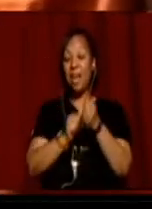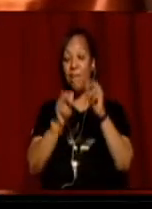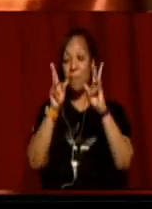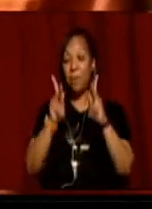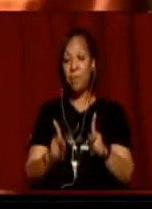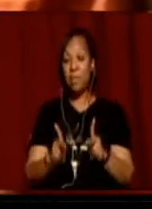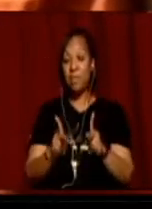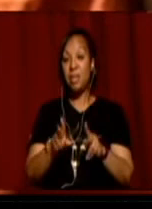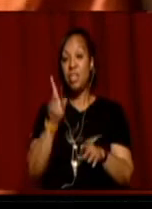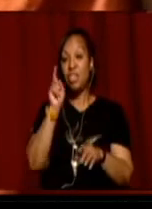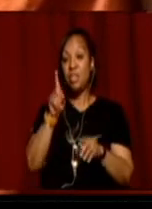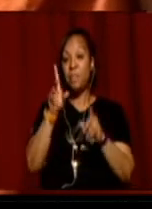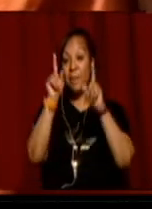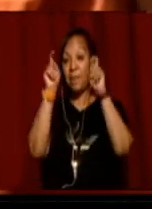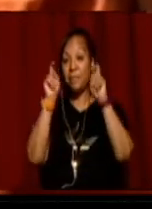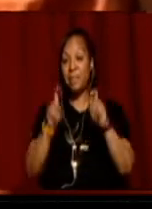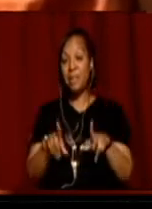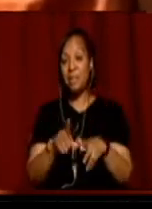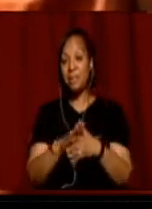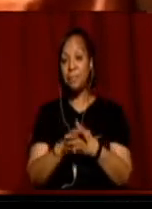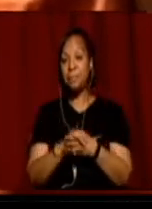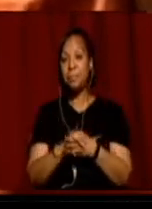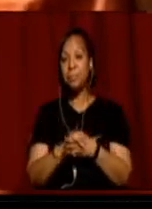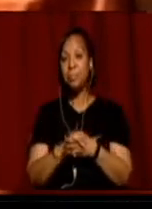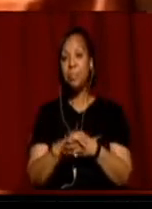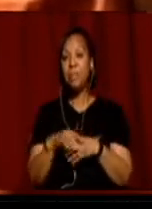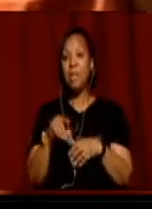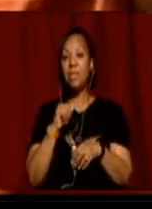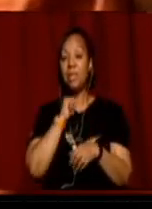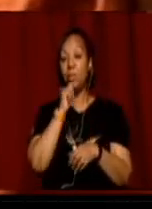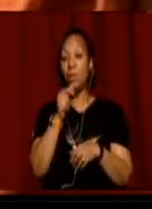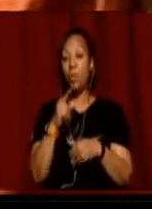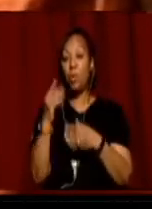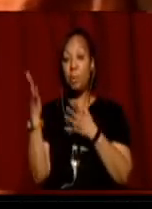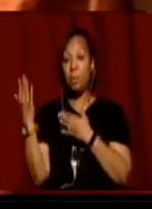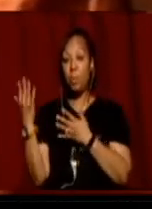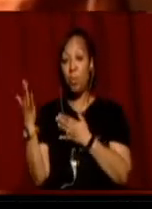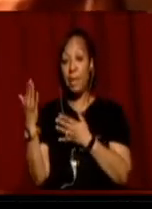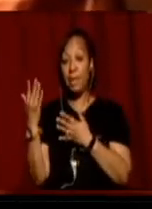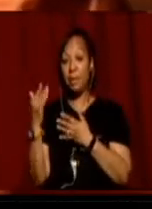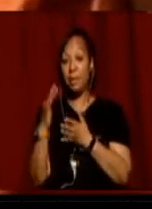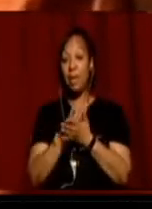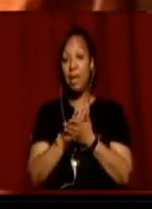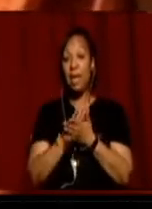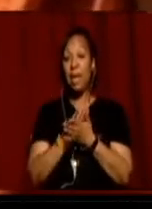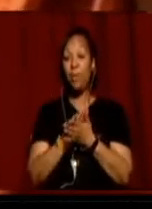get tested. Also, we don't want people waiting in long queues. You want people